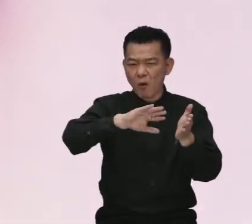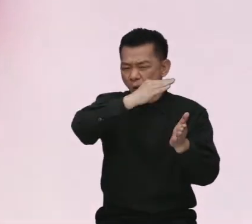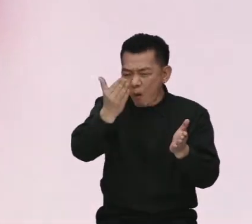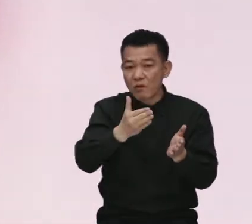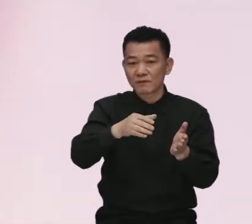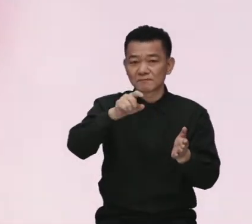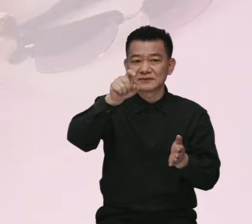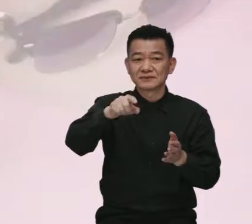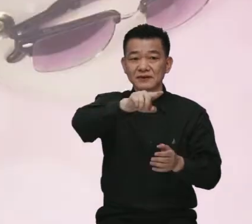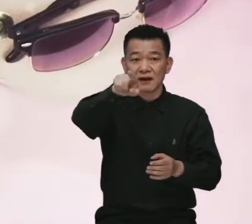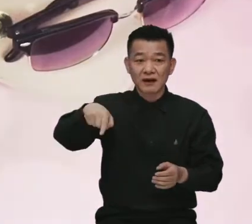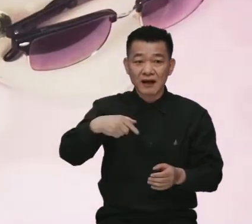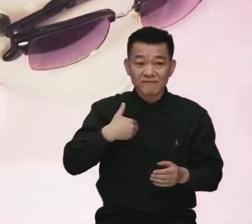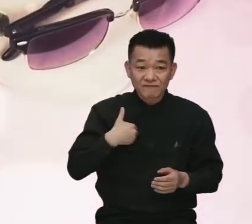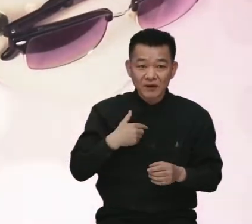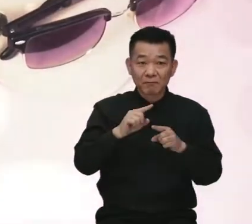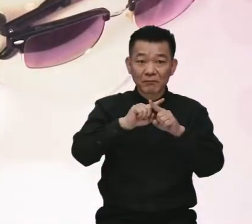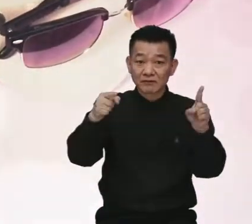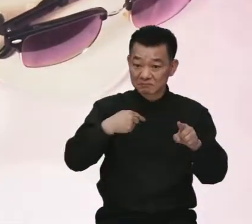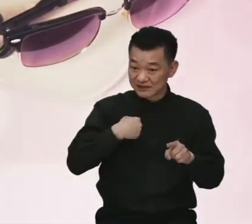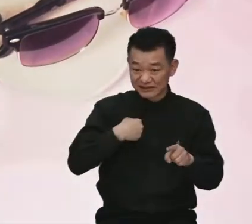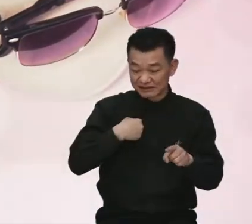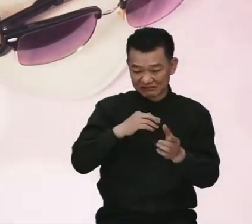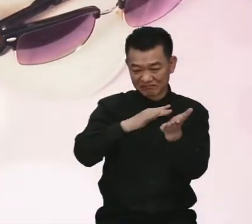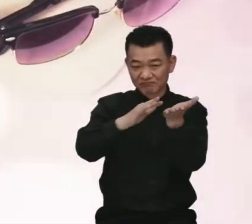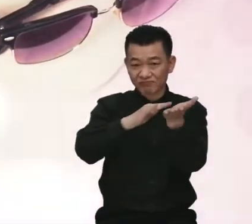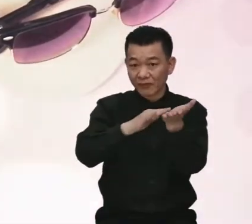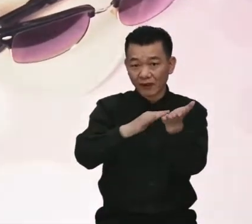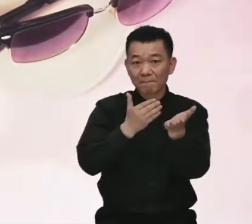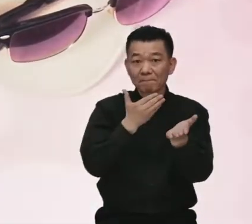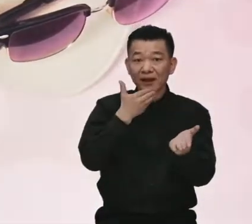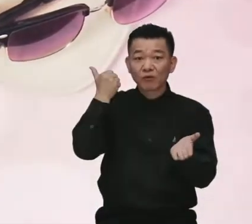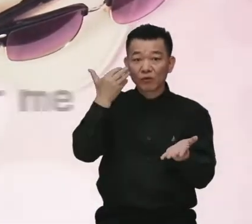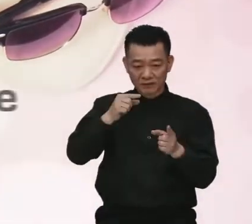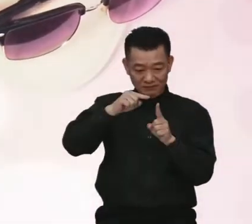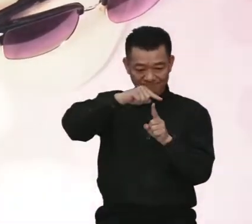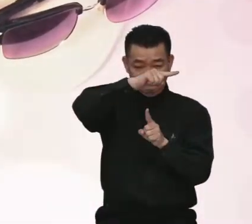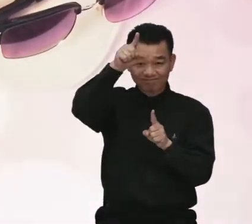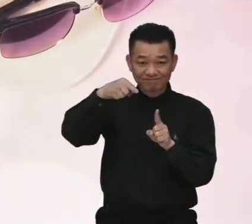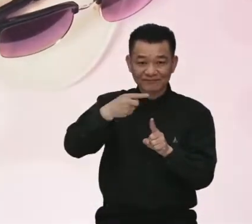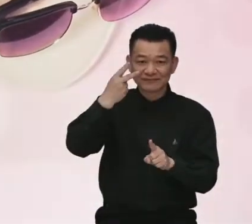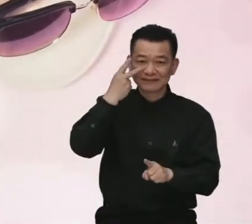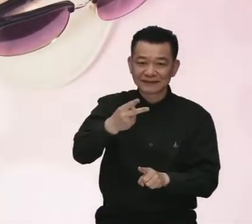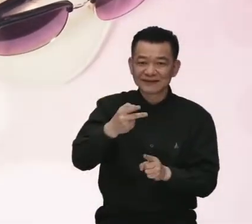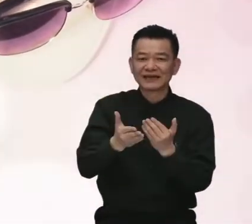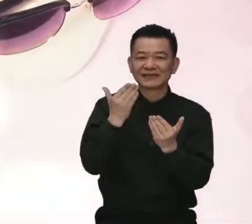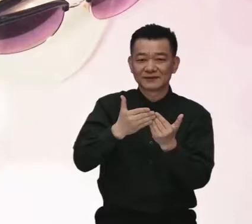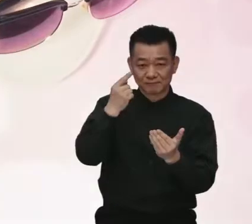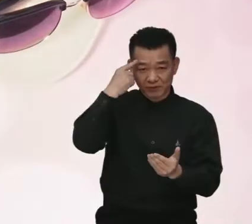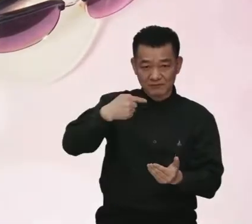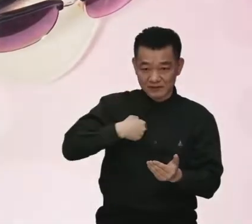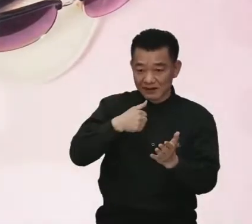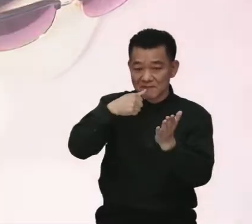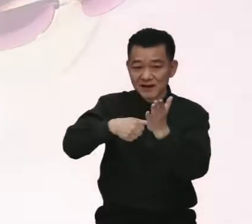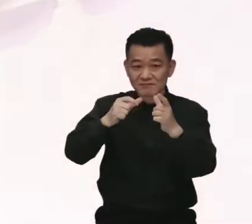Braille. For me, reading with a magnifying glass is more convenient than with Braille.